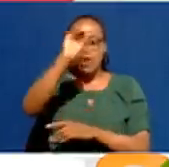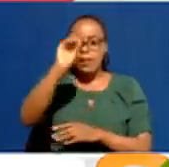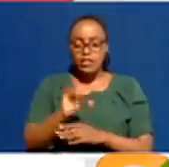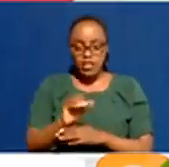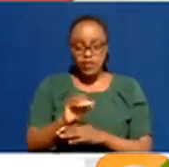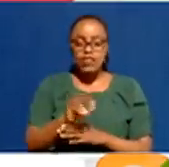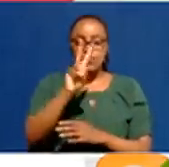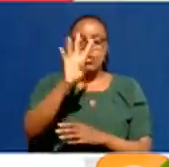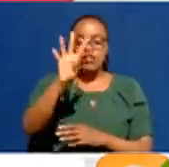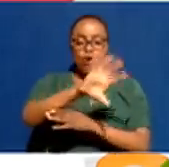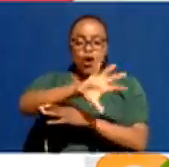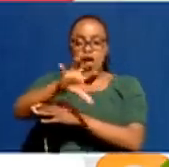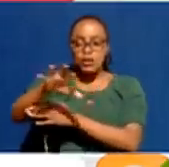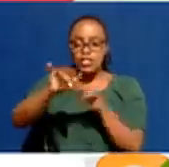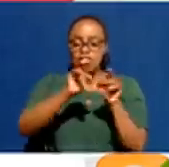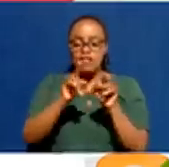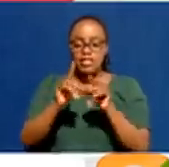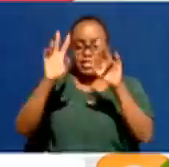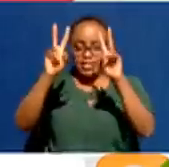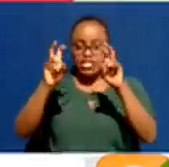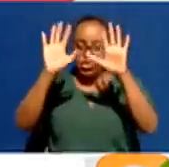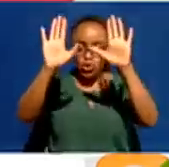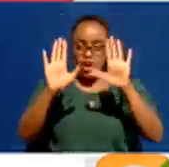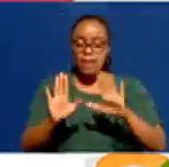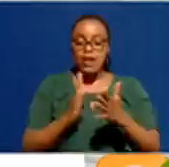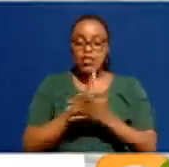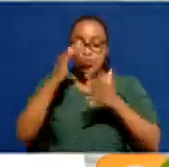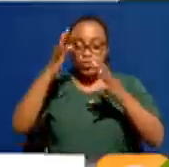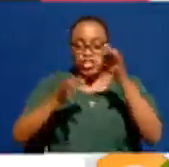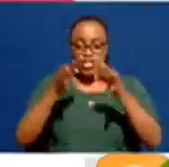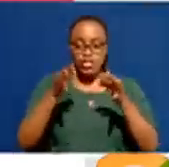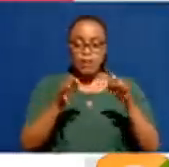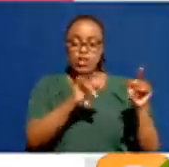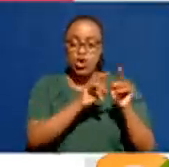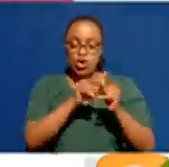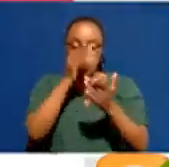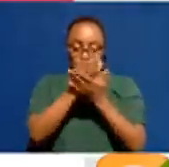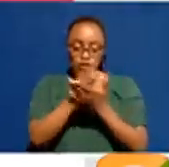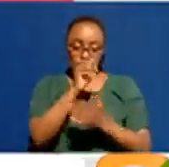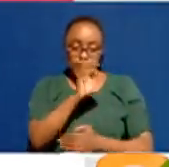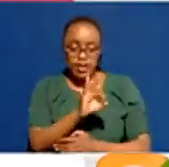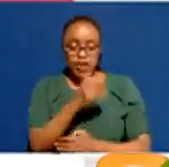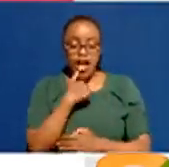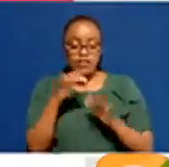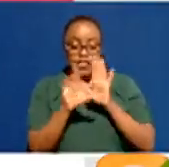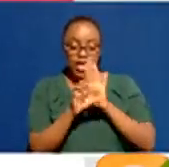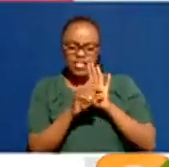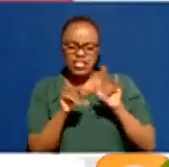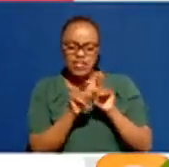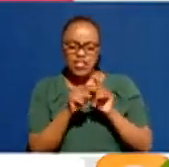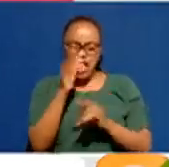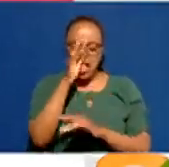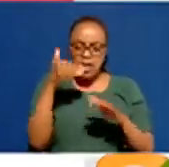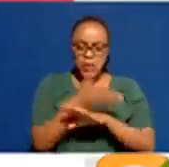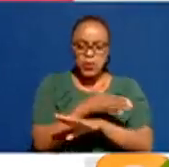in 24 counties is also a key issue for determination by the judges. They will also ascertain if there were illegalities and